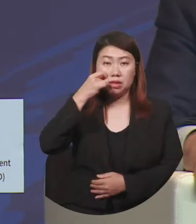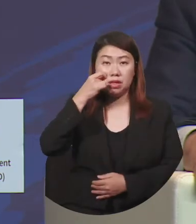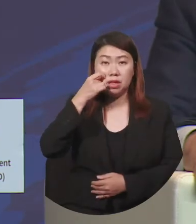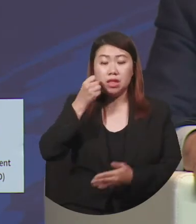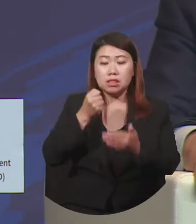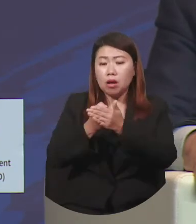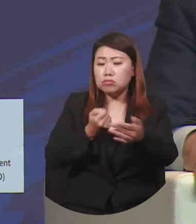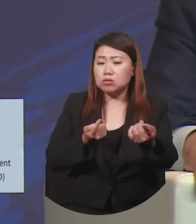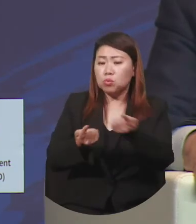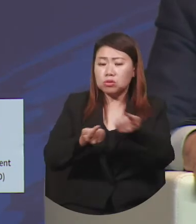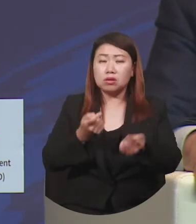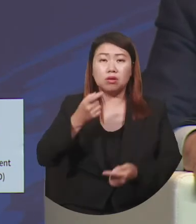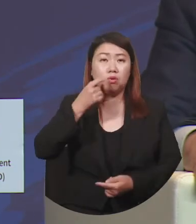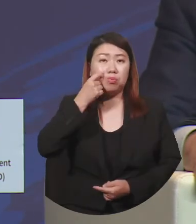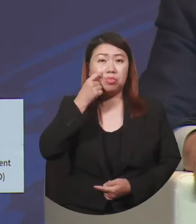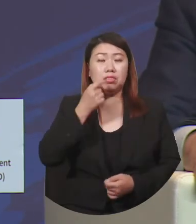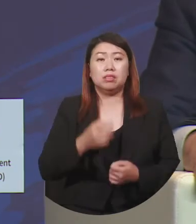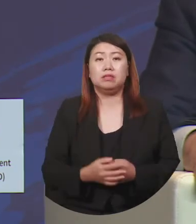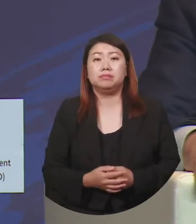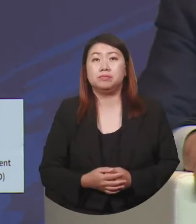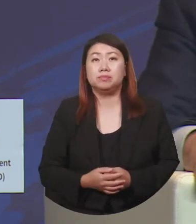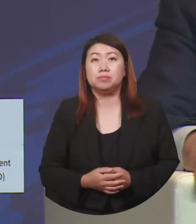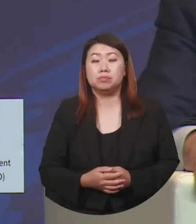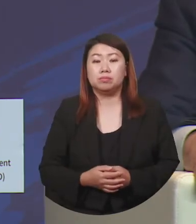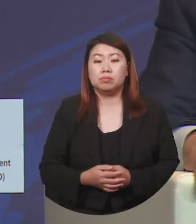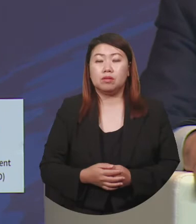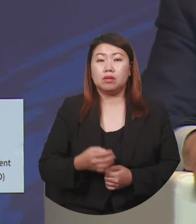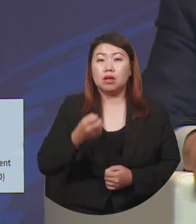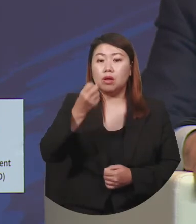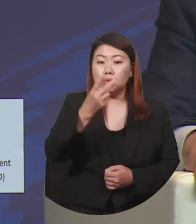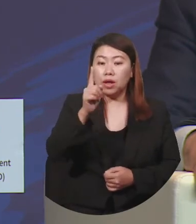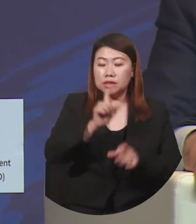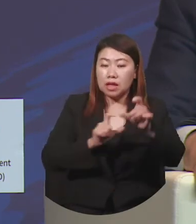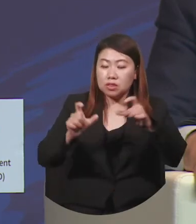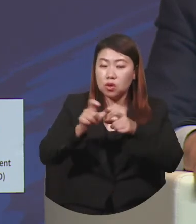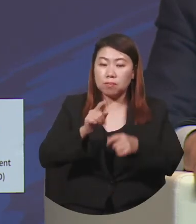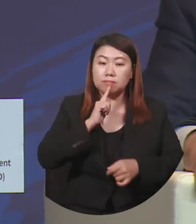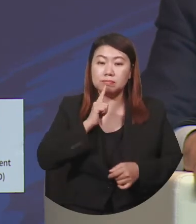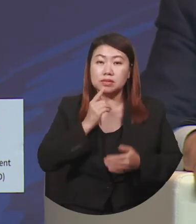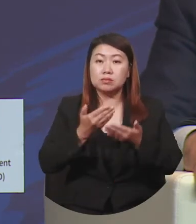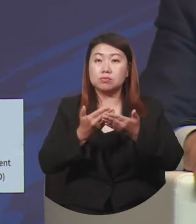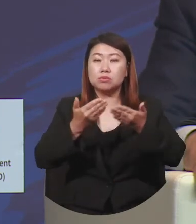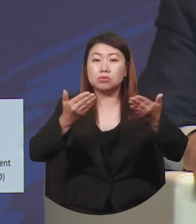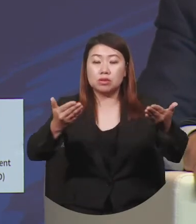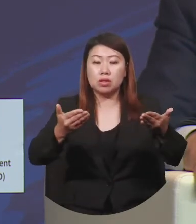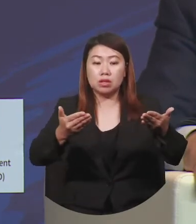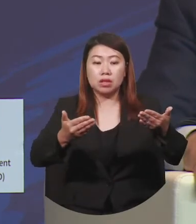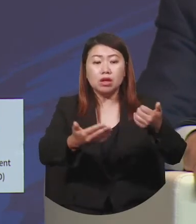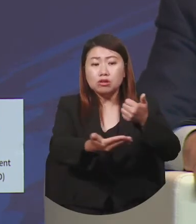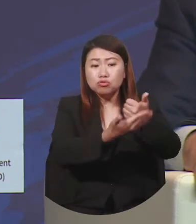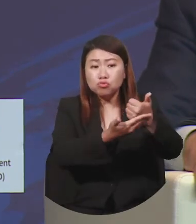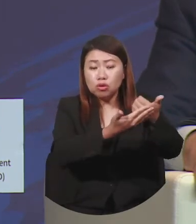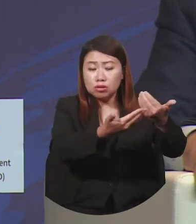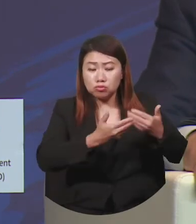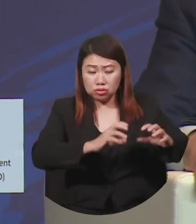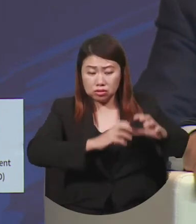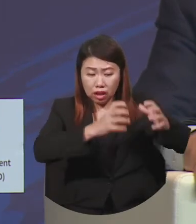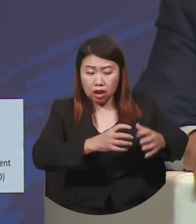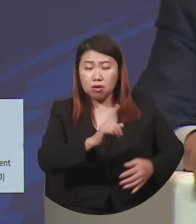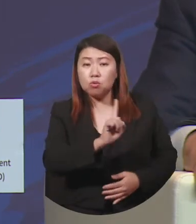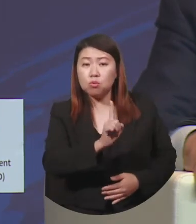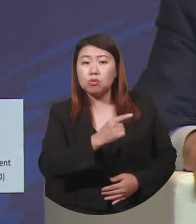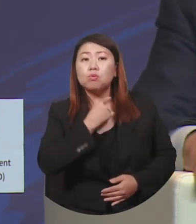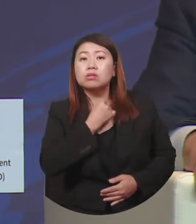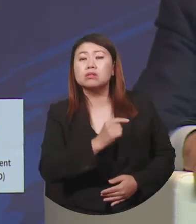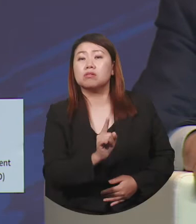wanted to mention is, what do the recipients want? How do they want us to